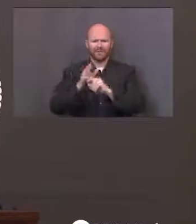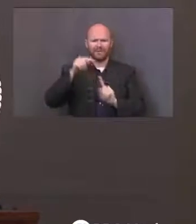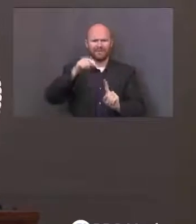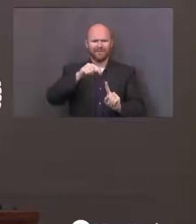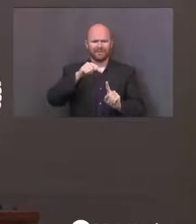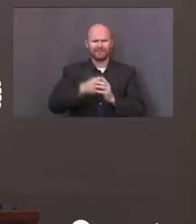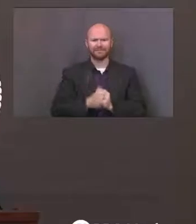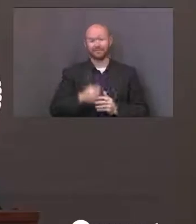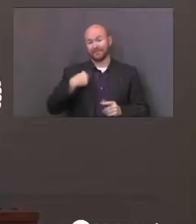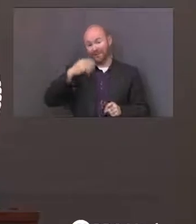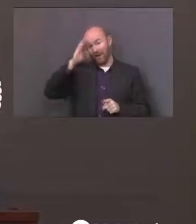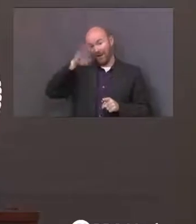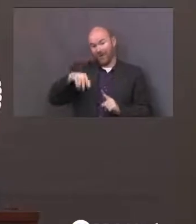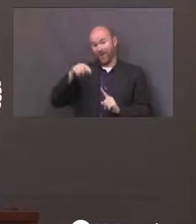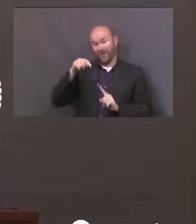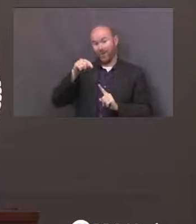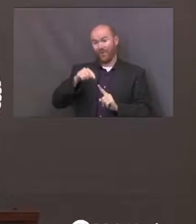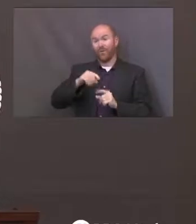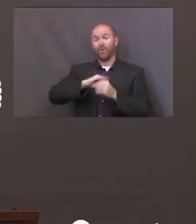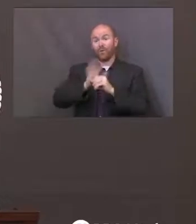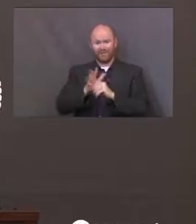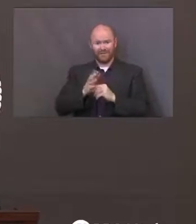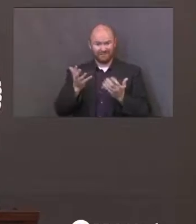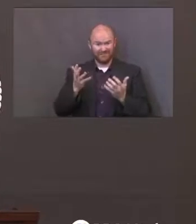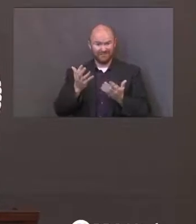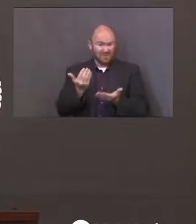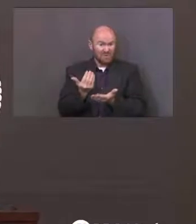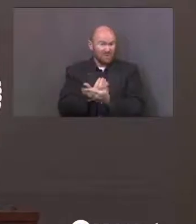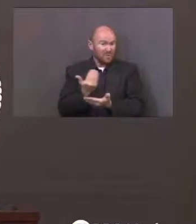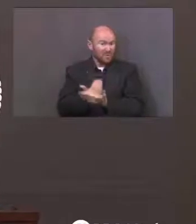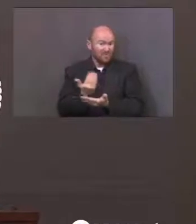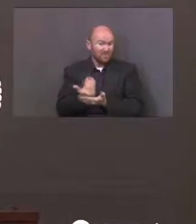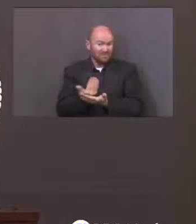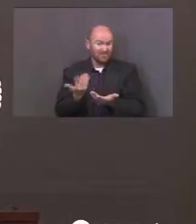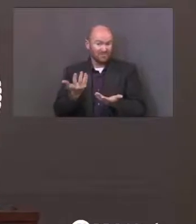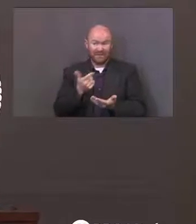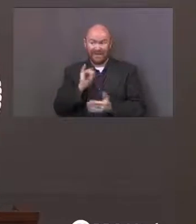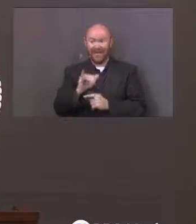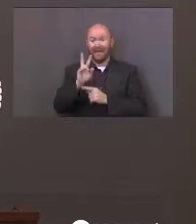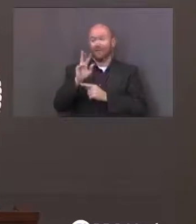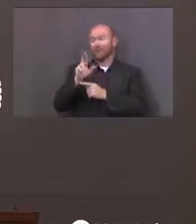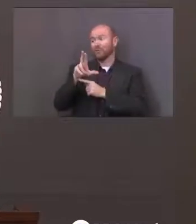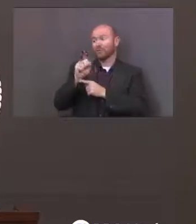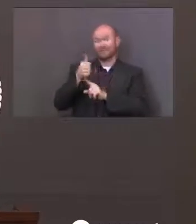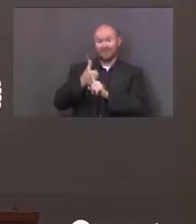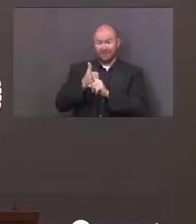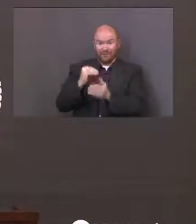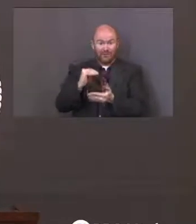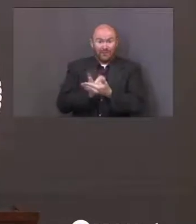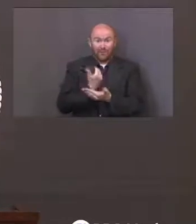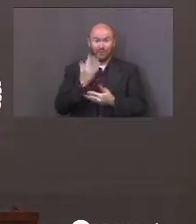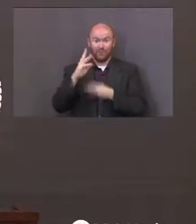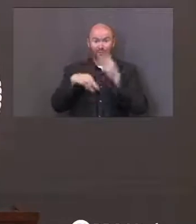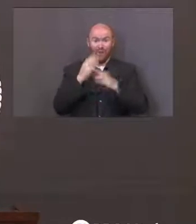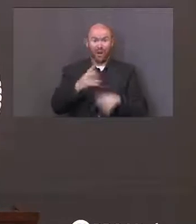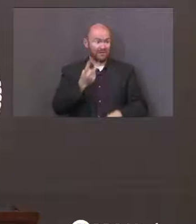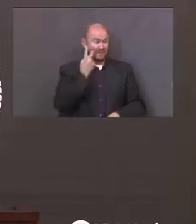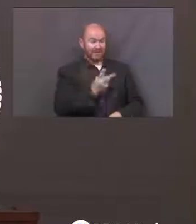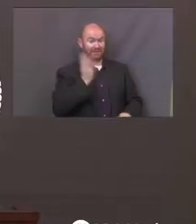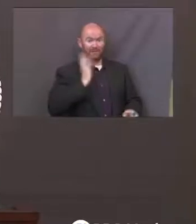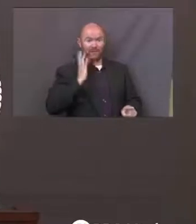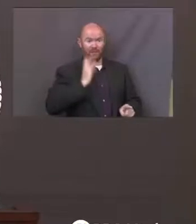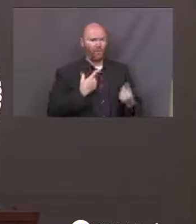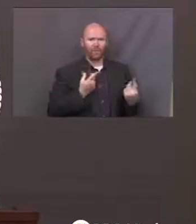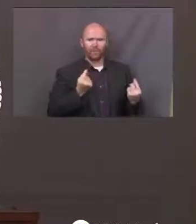all know, this is really somewhat new. This is a novel virus. We're learning as we go, and the challenge we have as far